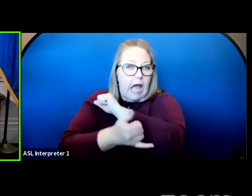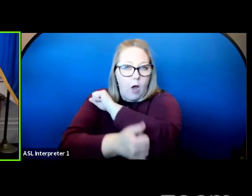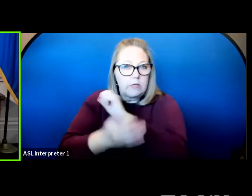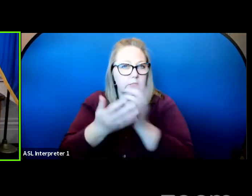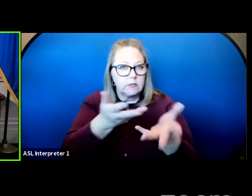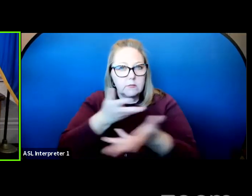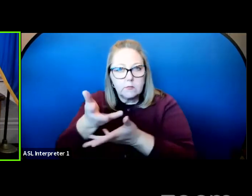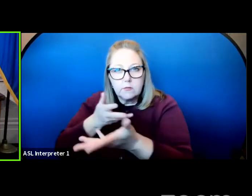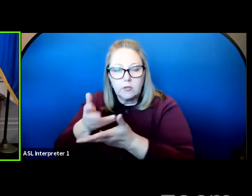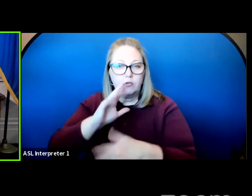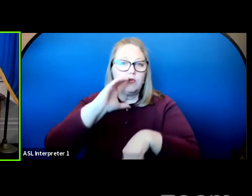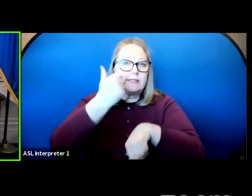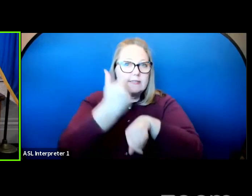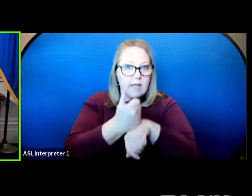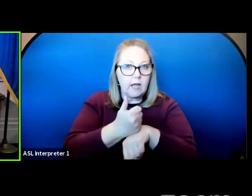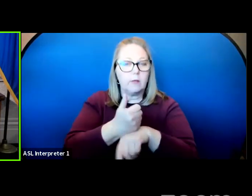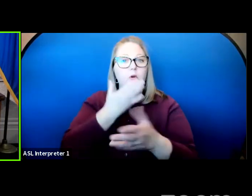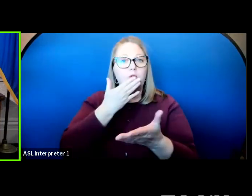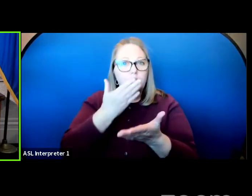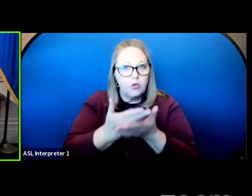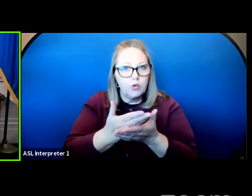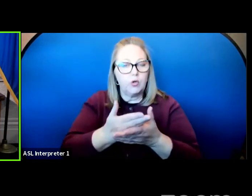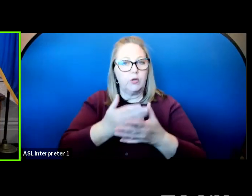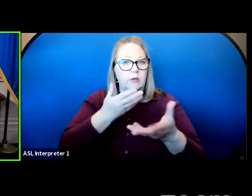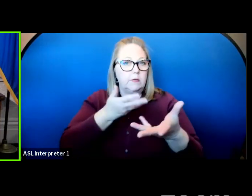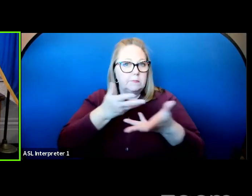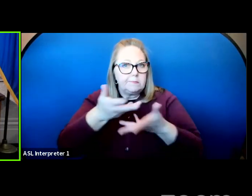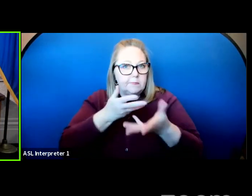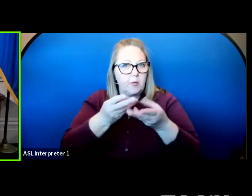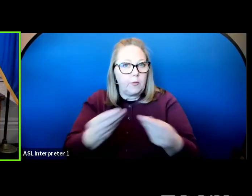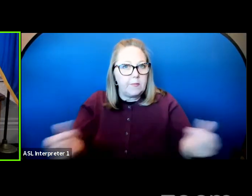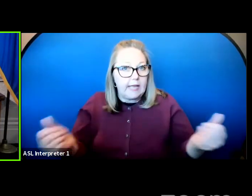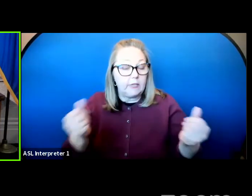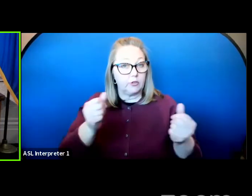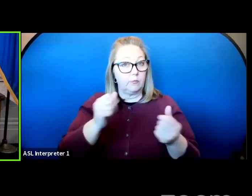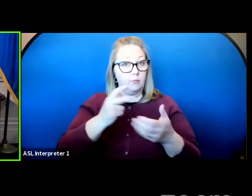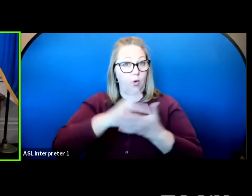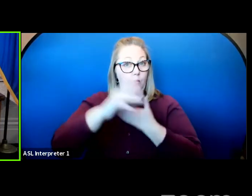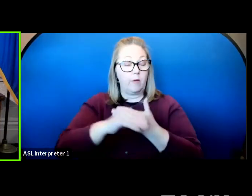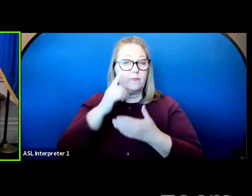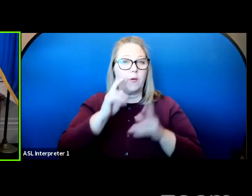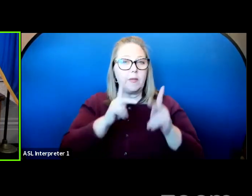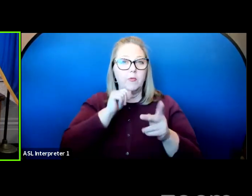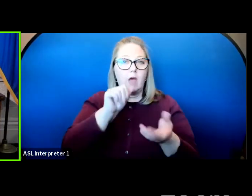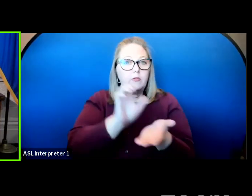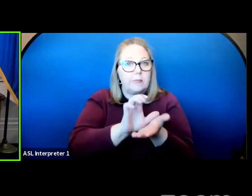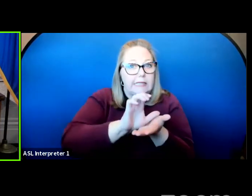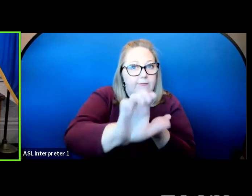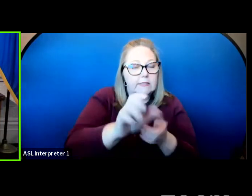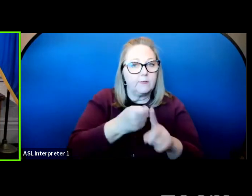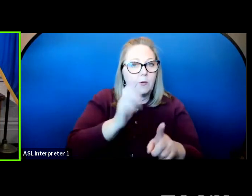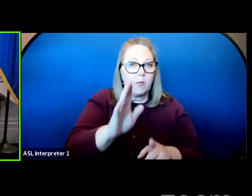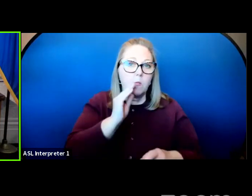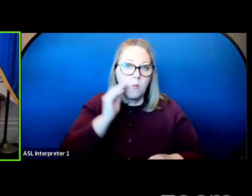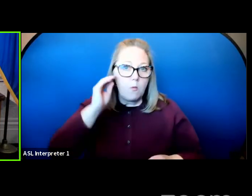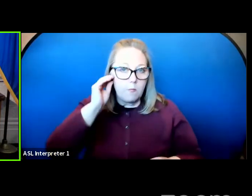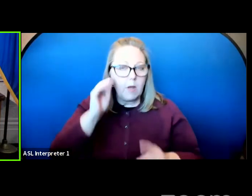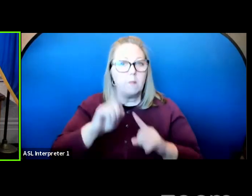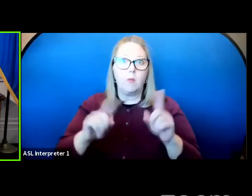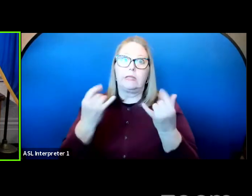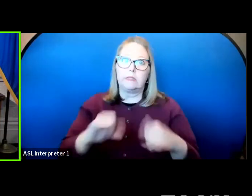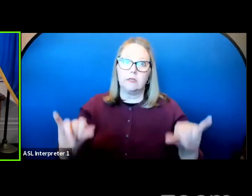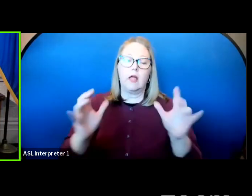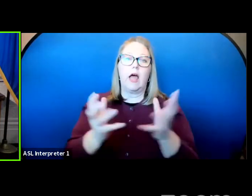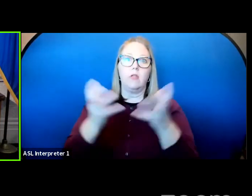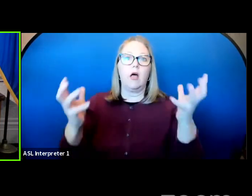to create a rental mediation program. Much progress has been made, but there is still more work to be done. Our state